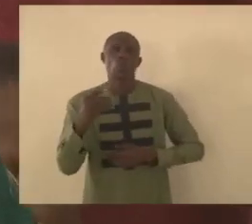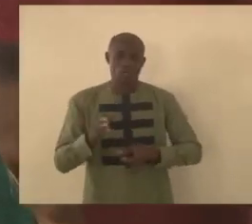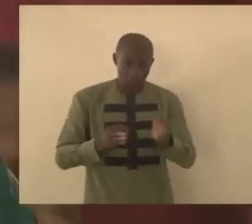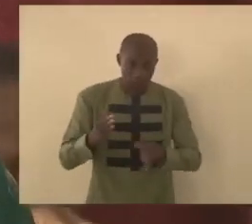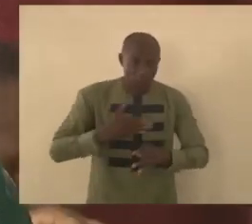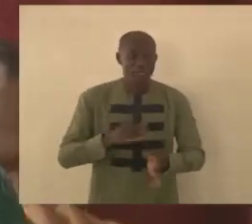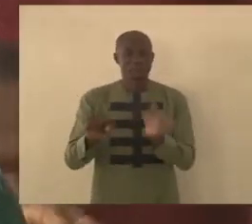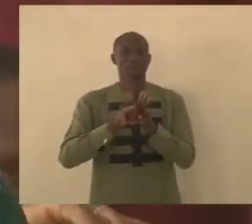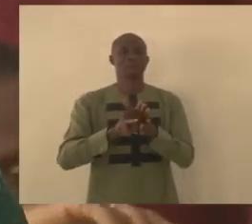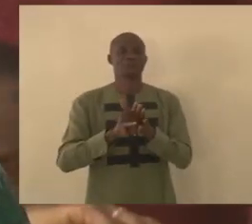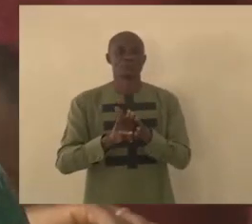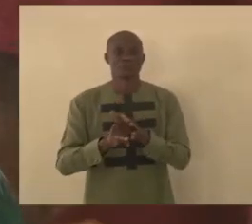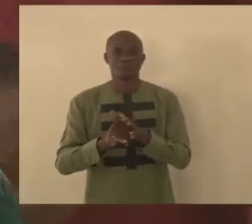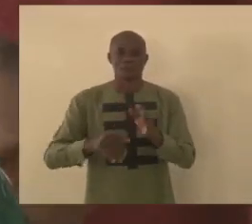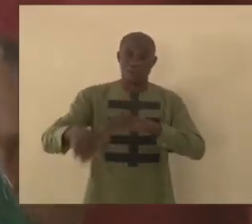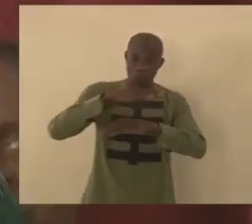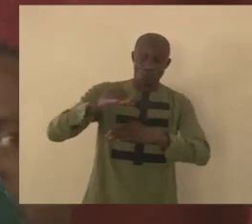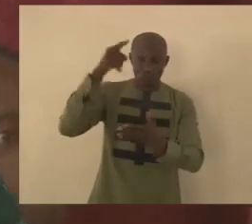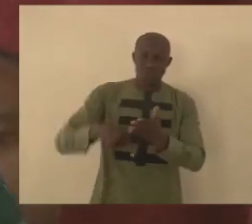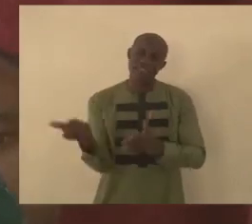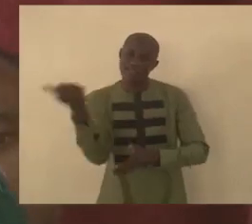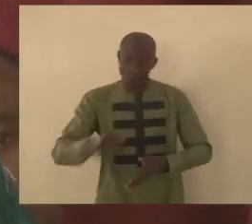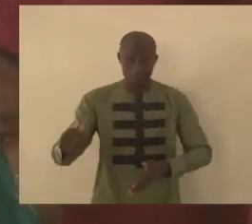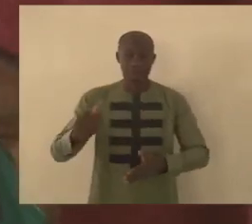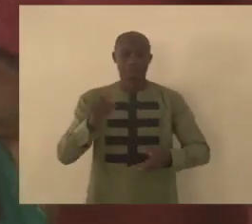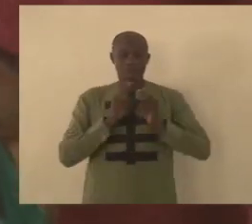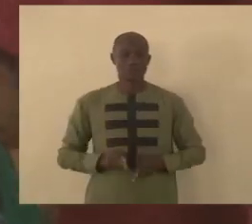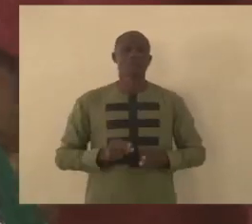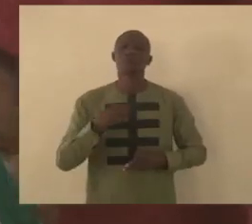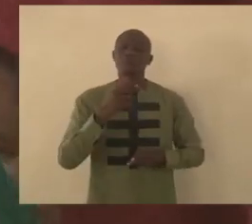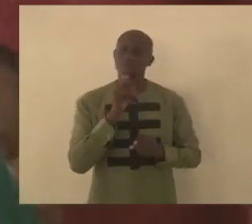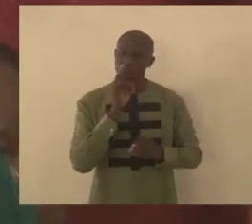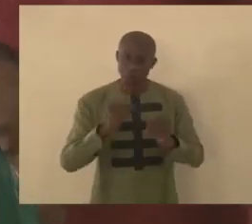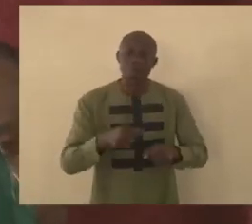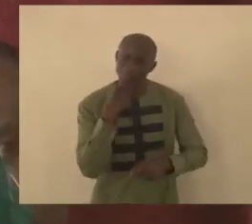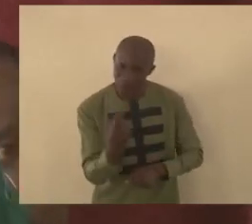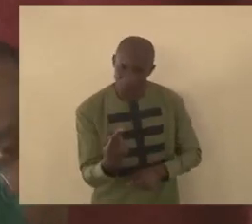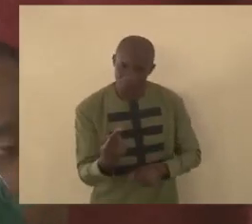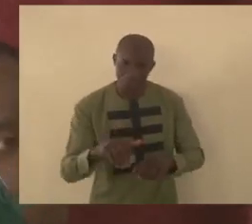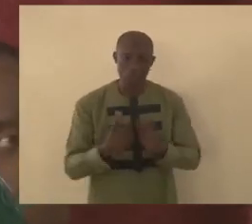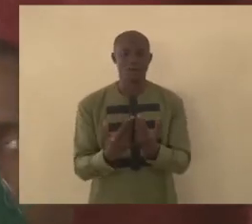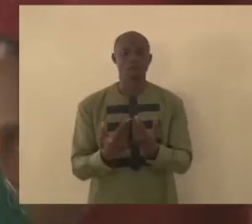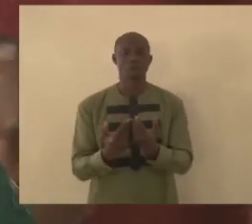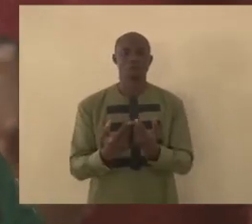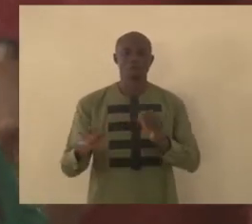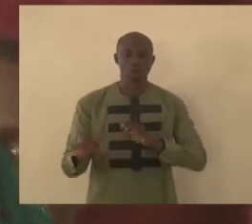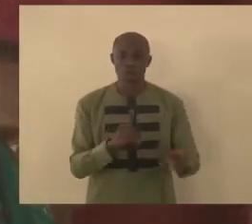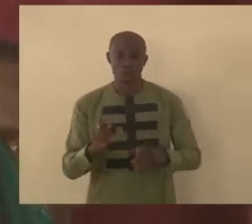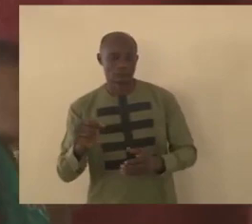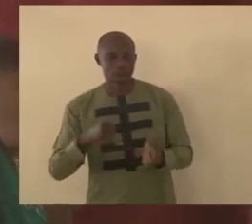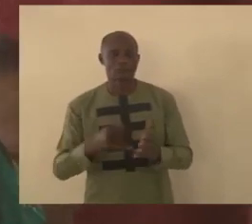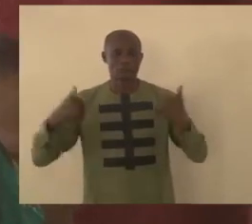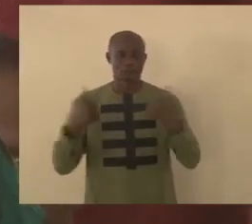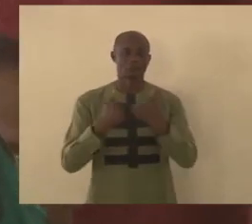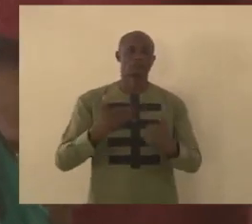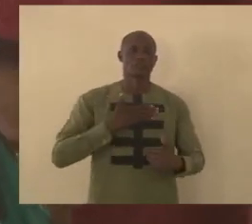my identity beyond what any human being can understand or see. And how does this challenge the conduct